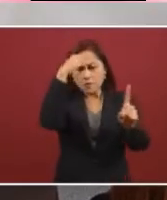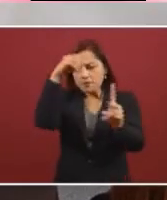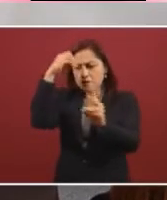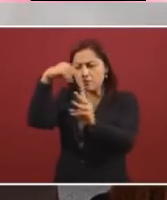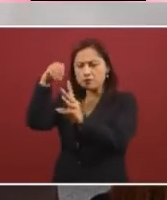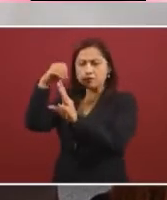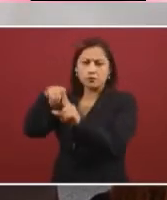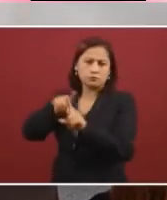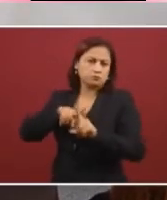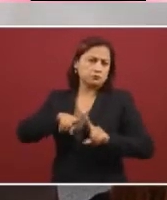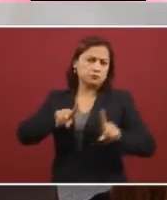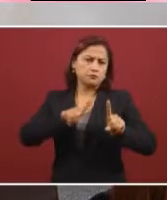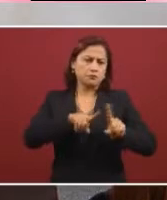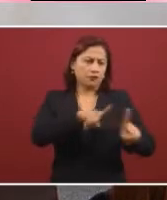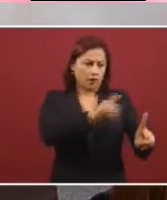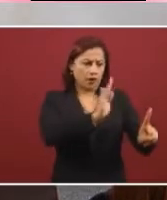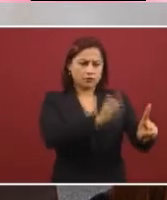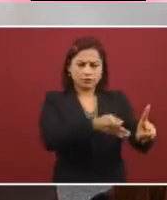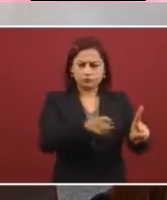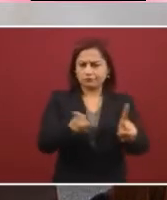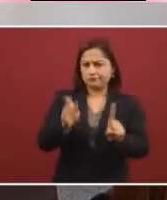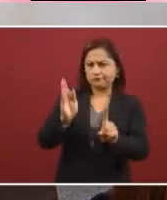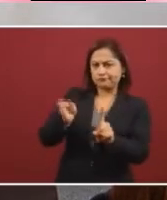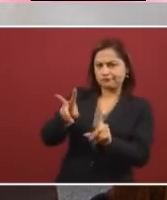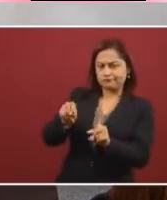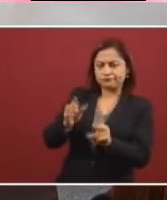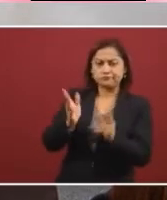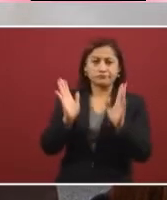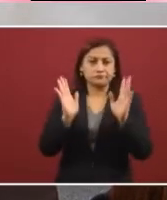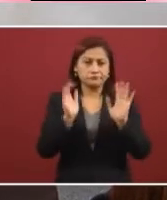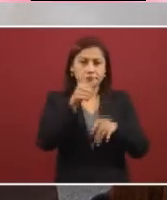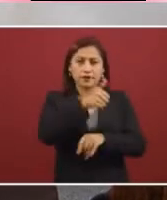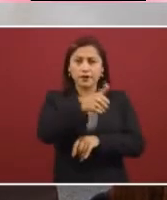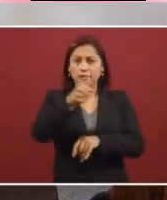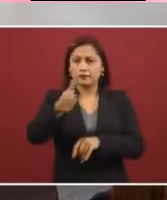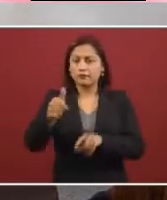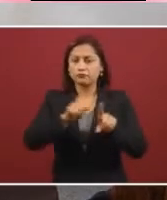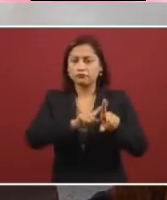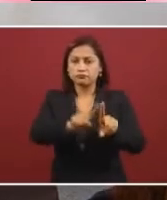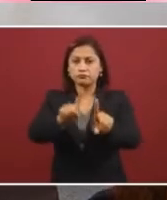Some are for, some are against. And